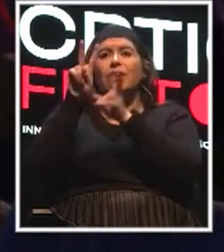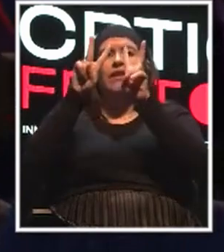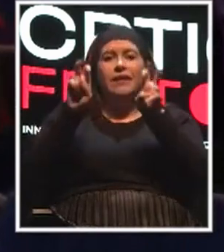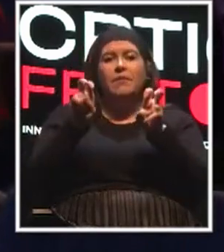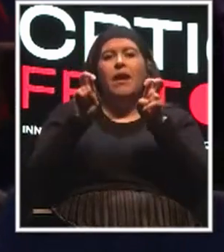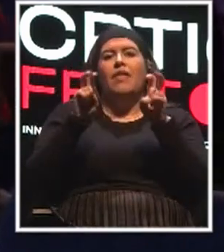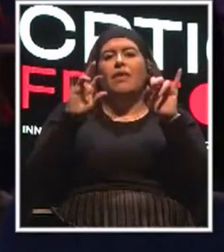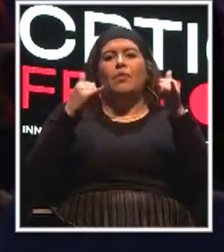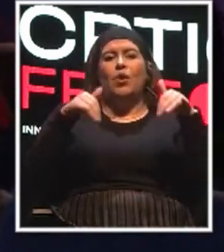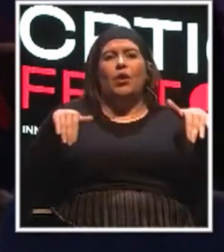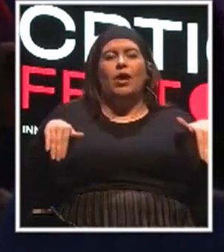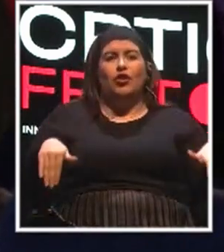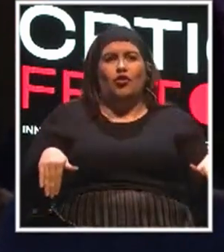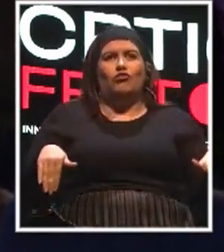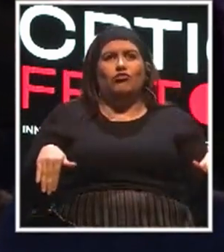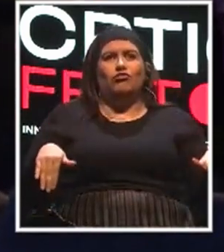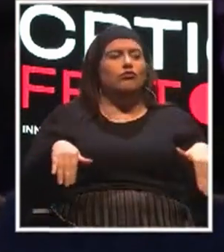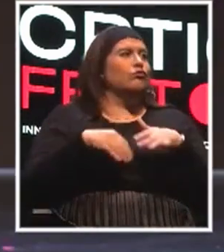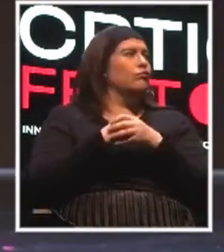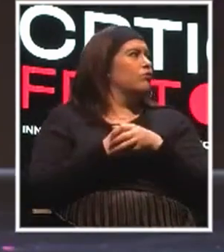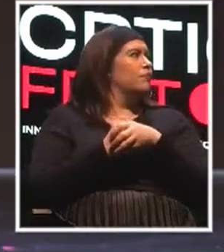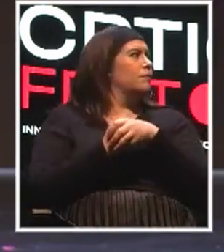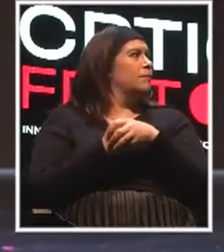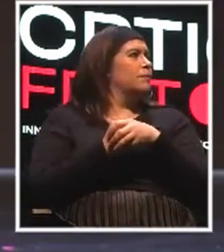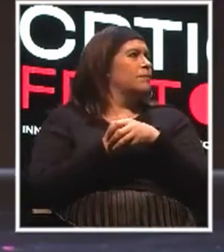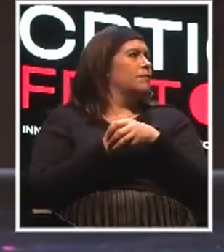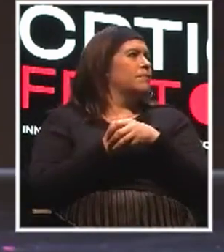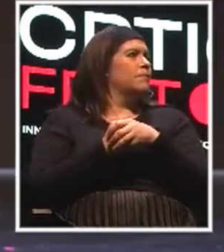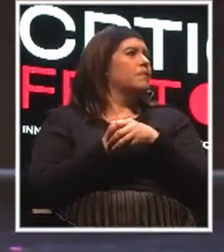with House of Dragon? That's a great question.